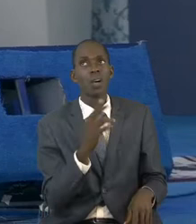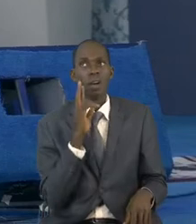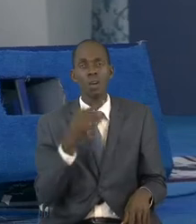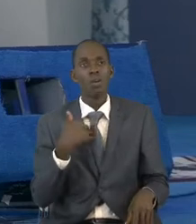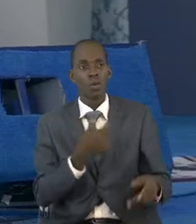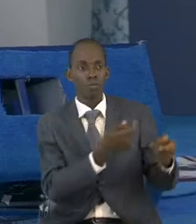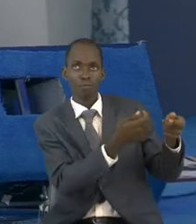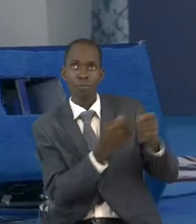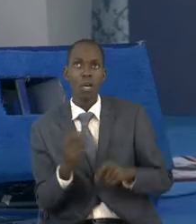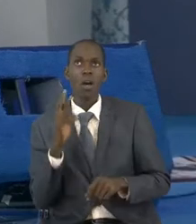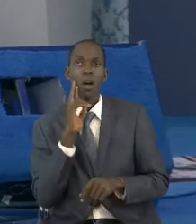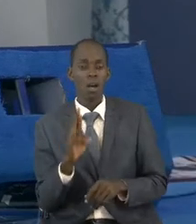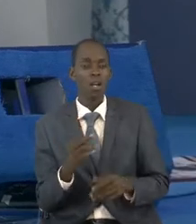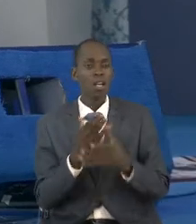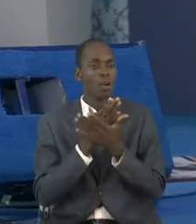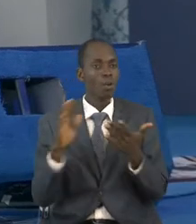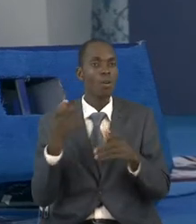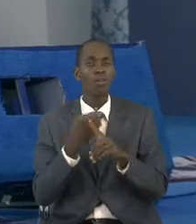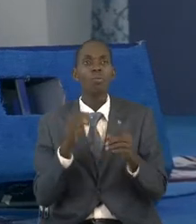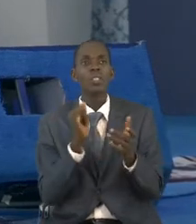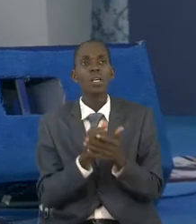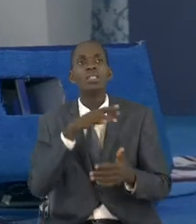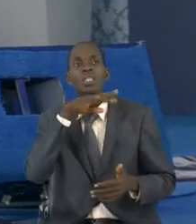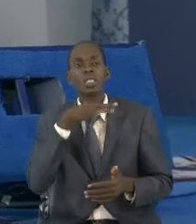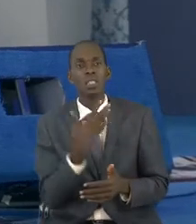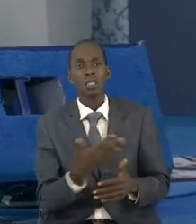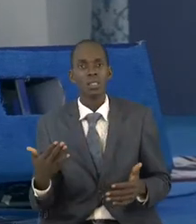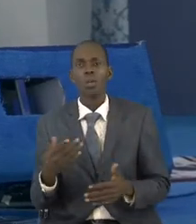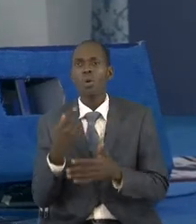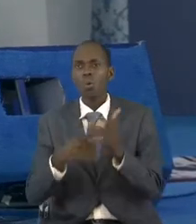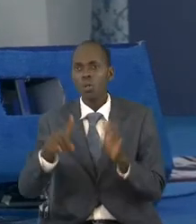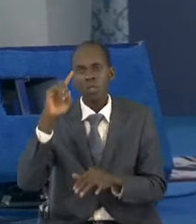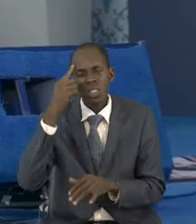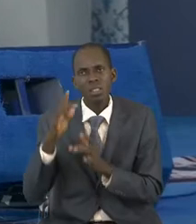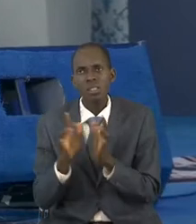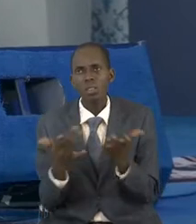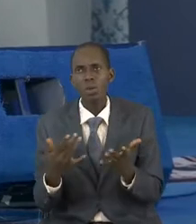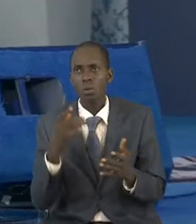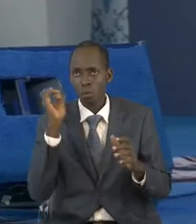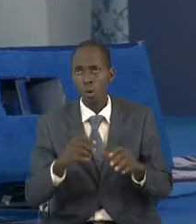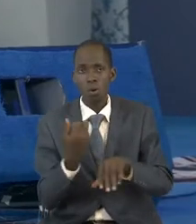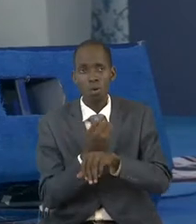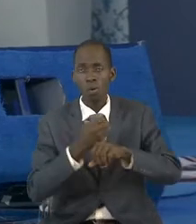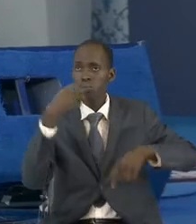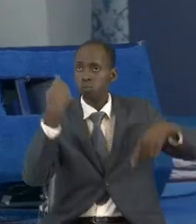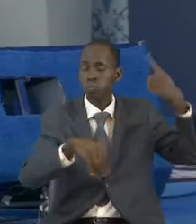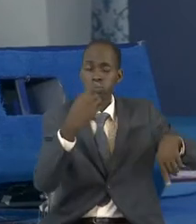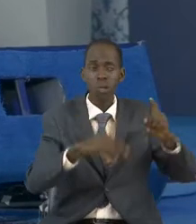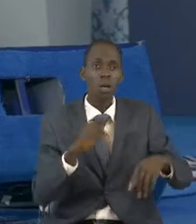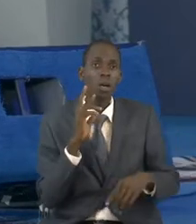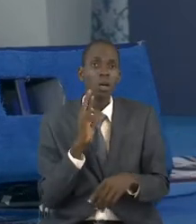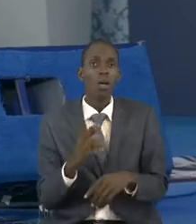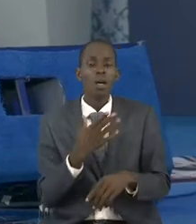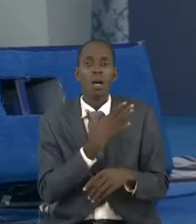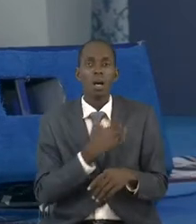we pulled her away from that thing. What do you say? She should be stoned. She kept quiet there, not knowing what